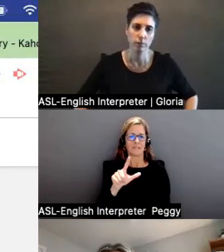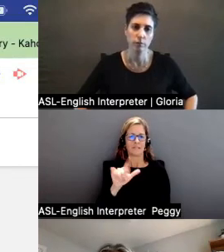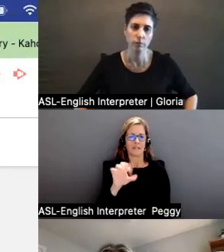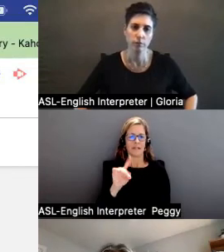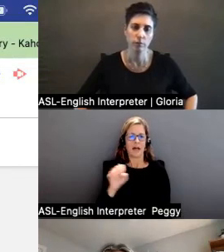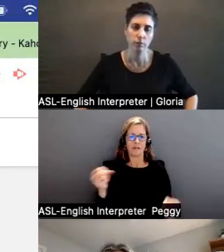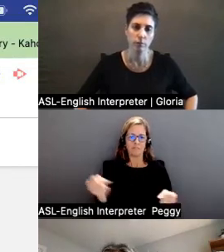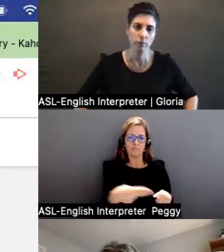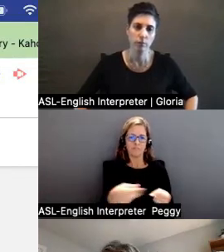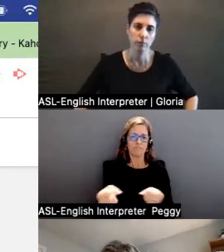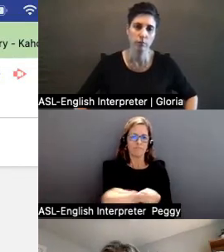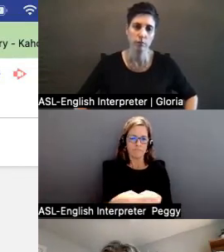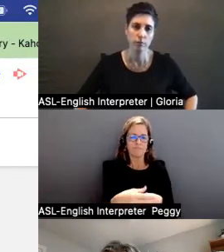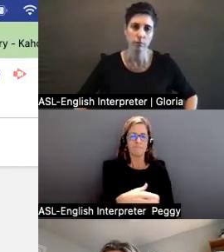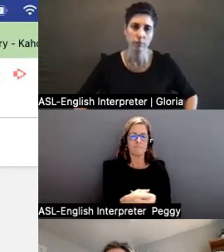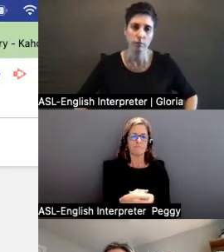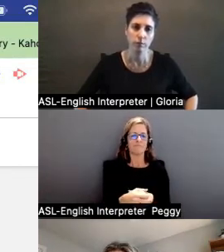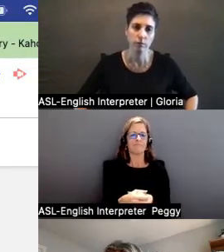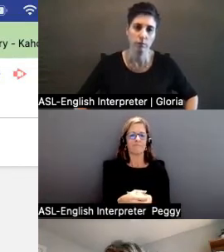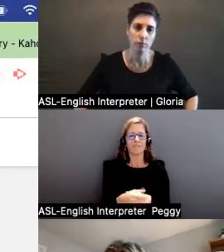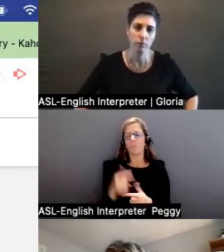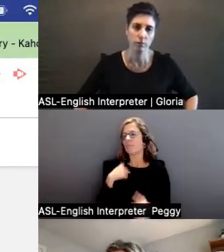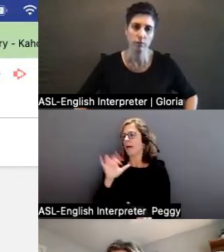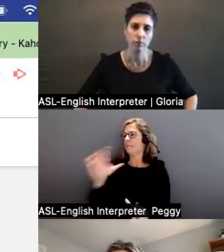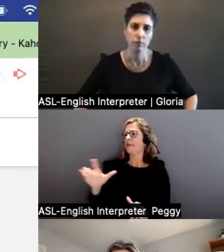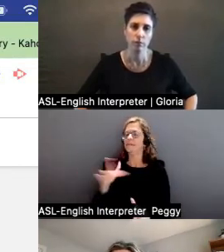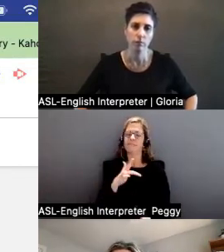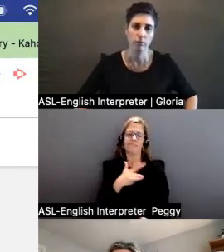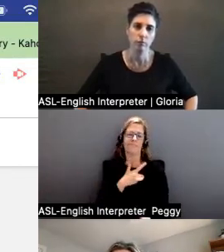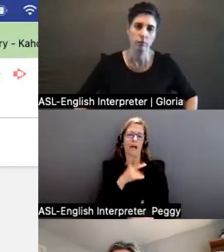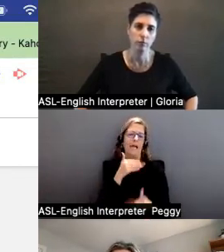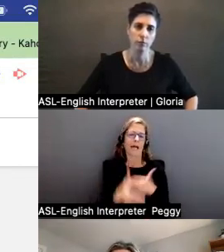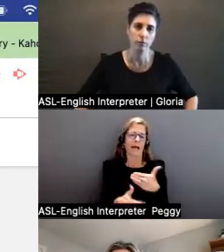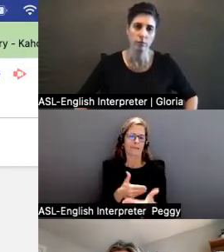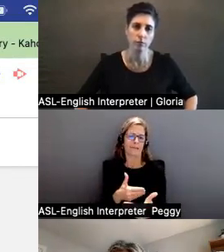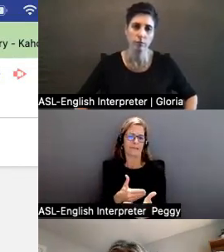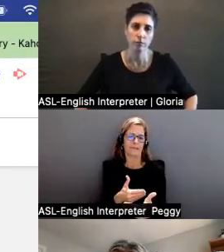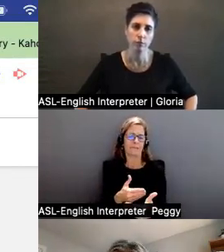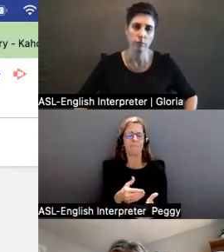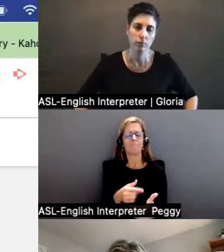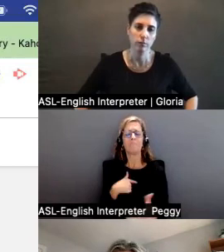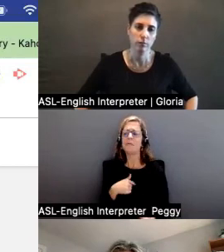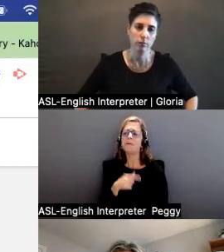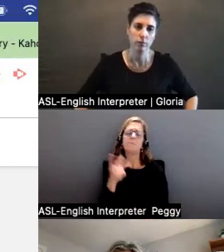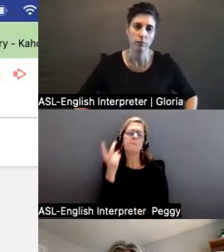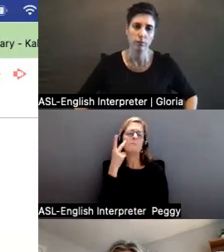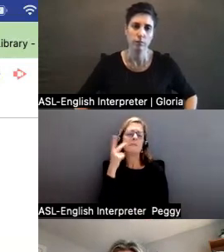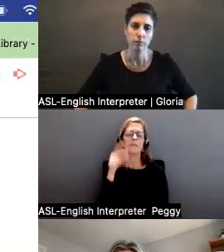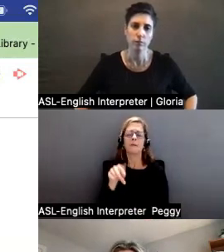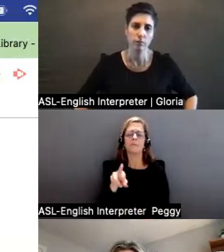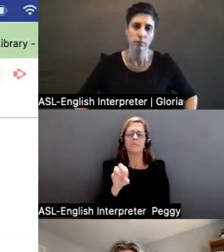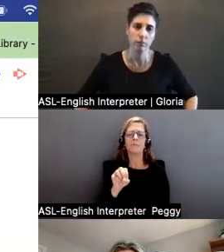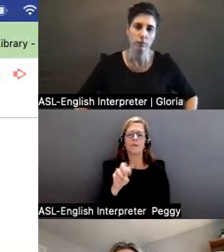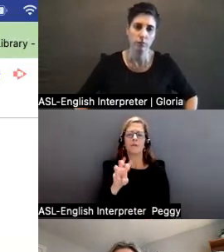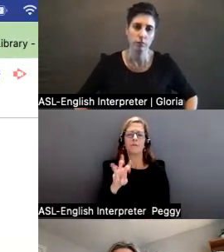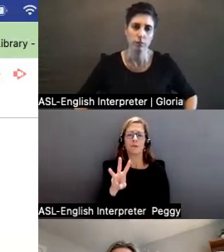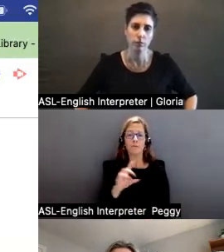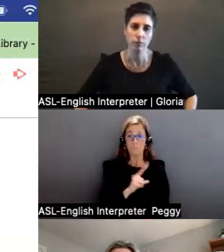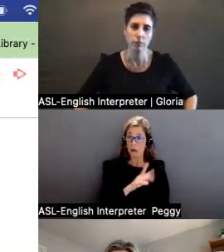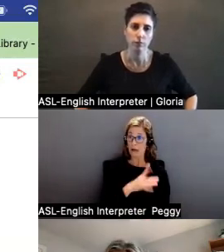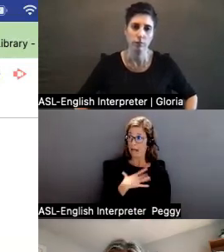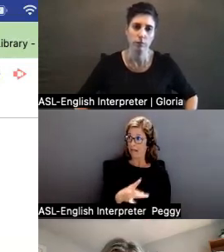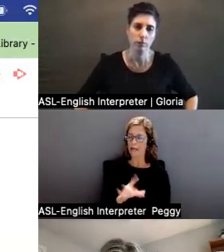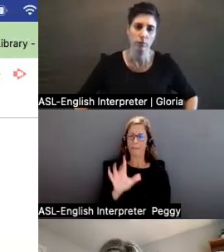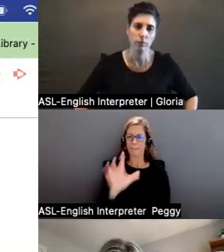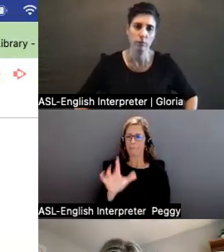about kindness. It gives me a preview. Let's assume I like it. I'm going to say, I want to use this content. It's going